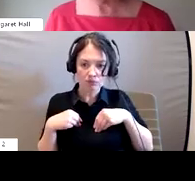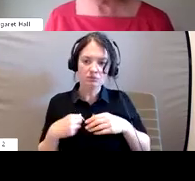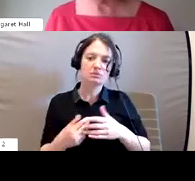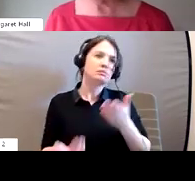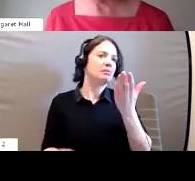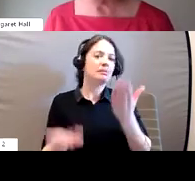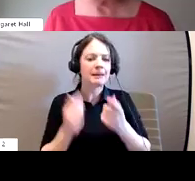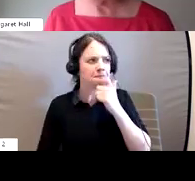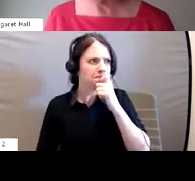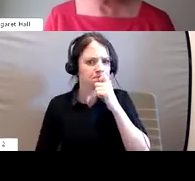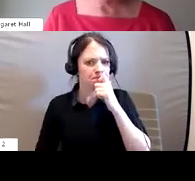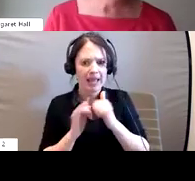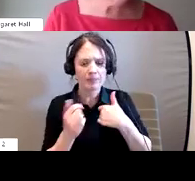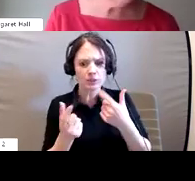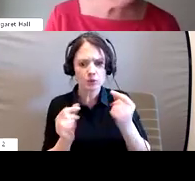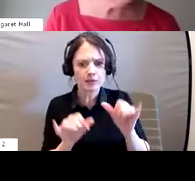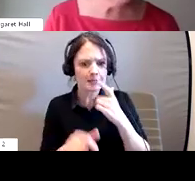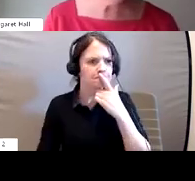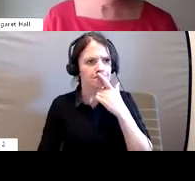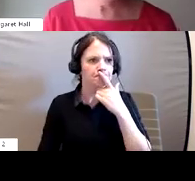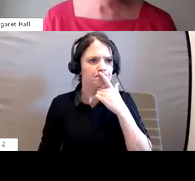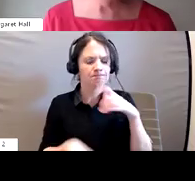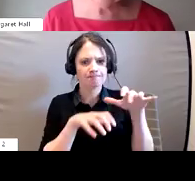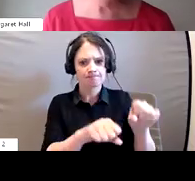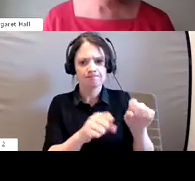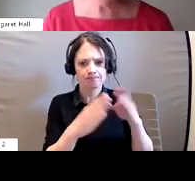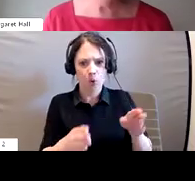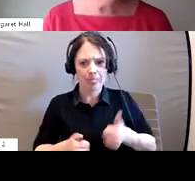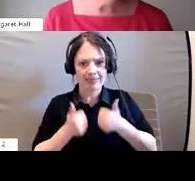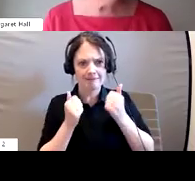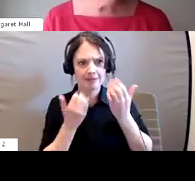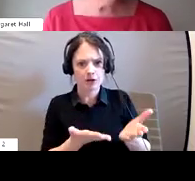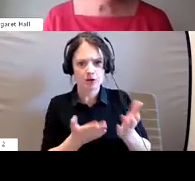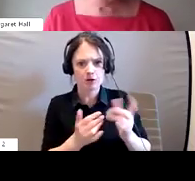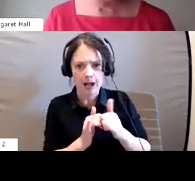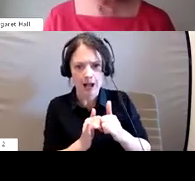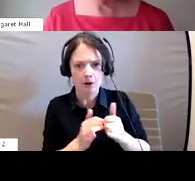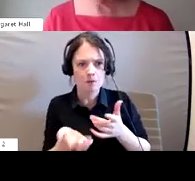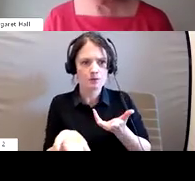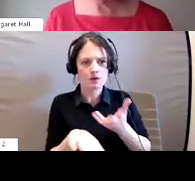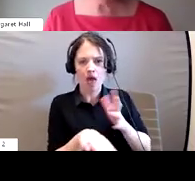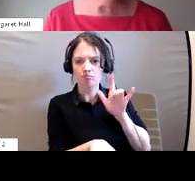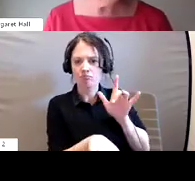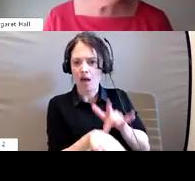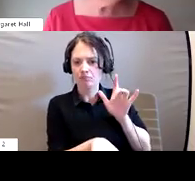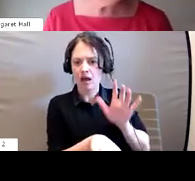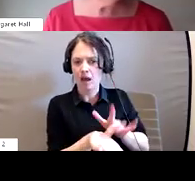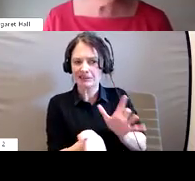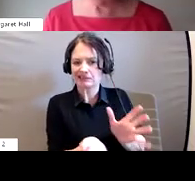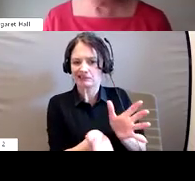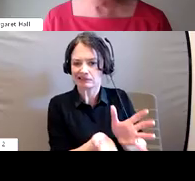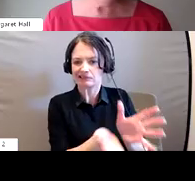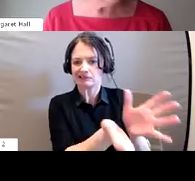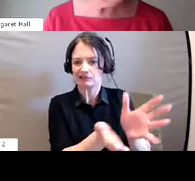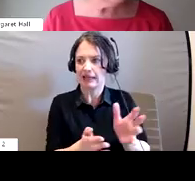Perhaps they can't see any other way of securing somewhere to live. So yeah, pushing the parent out of their